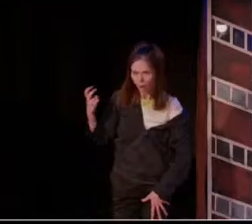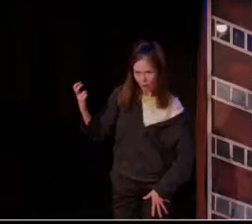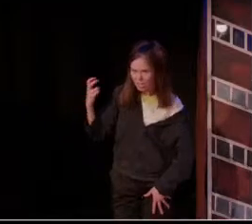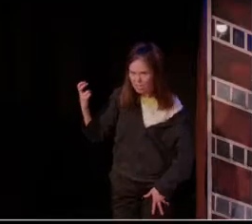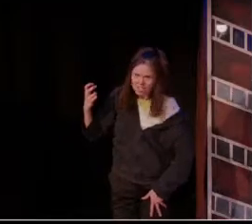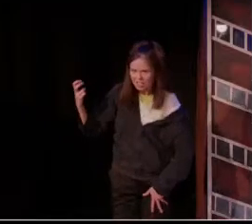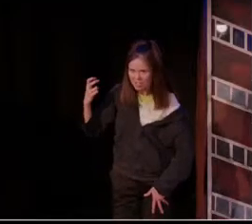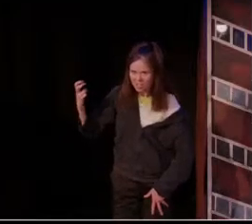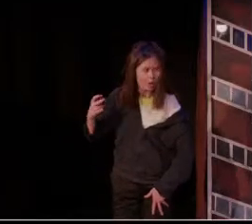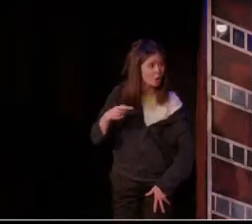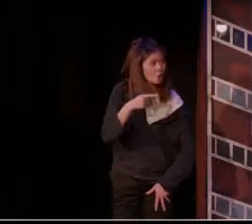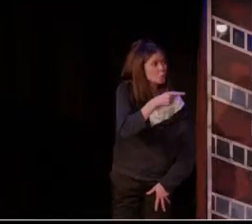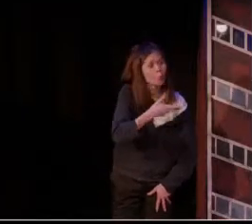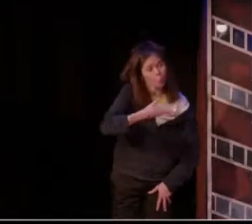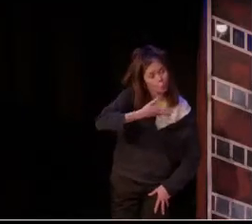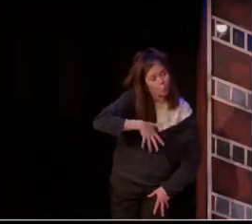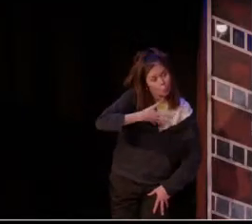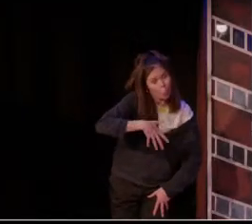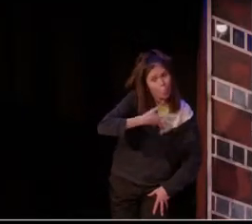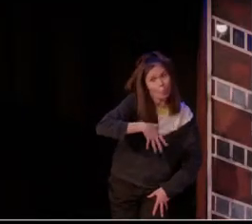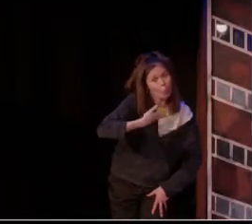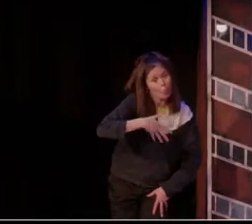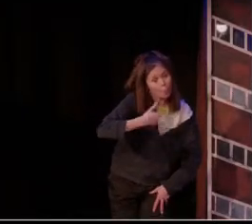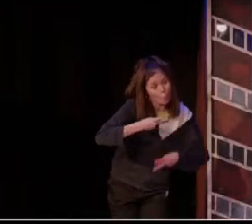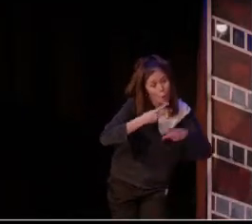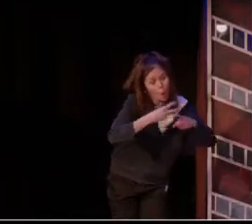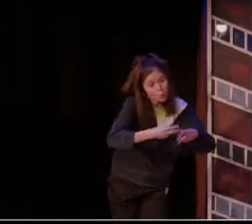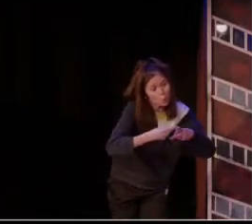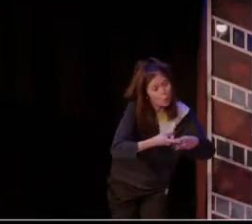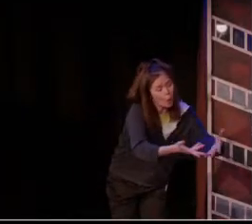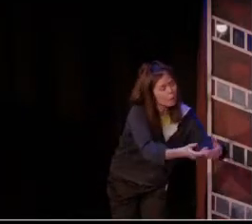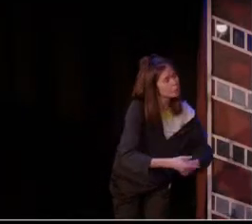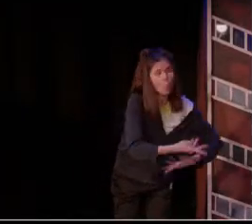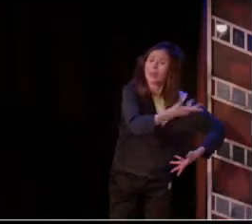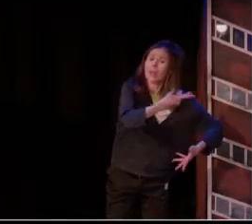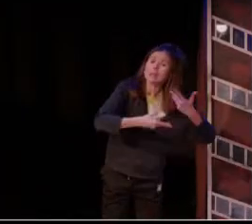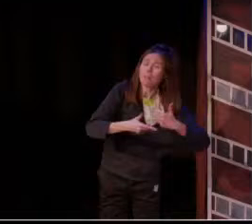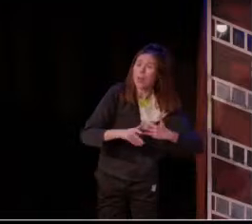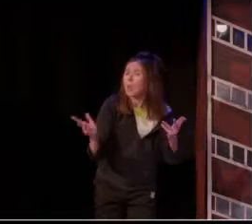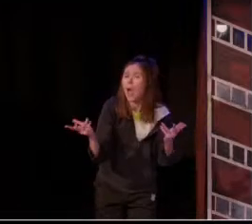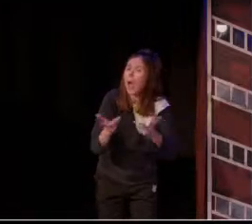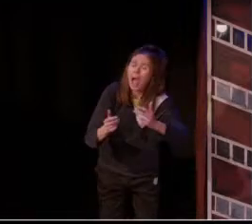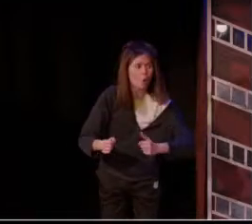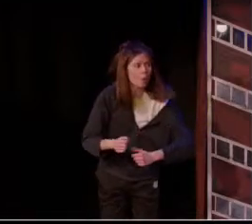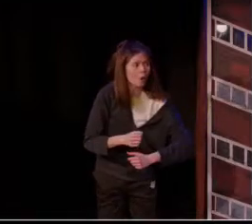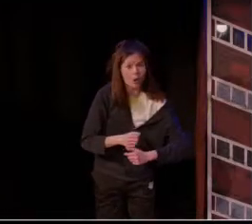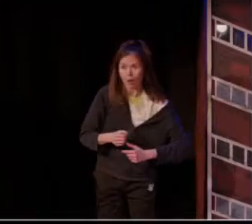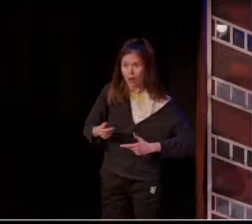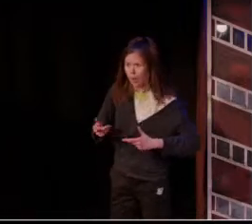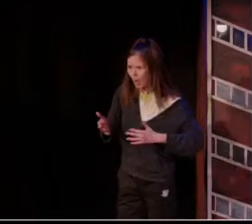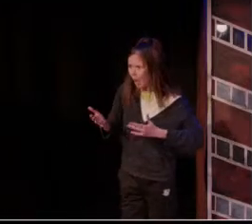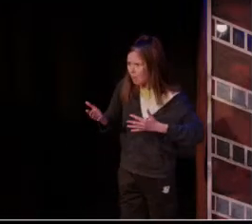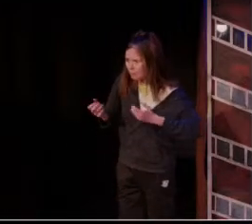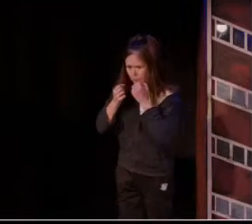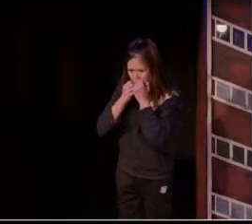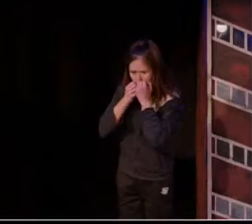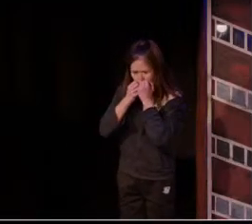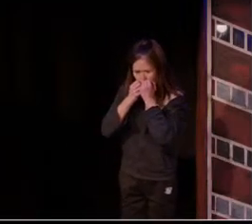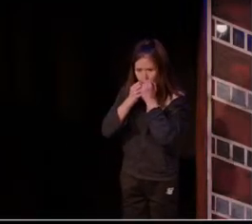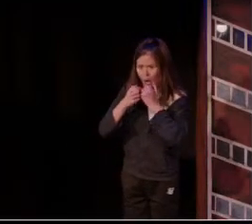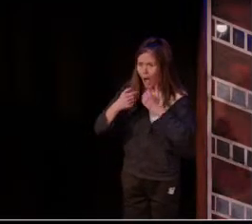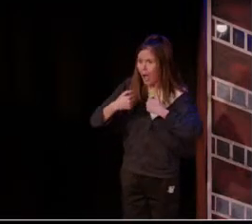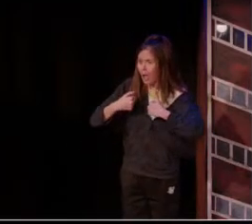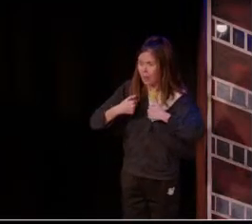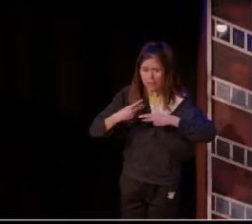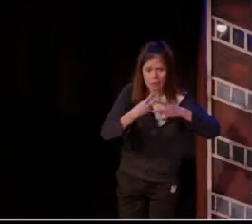this bastard's life, what would you do to save this brat's life? Well, anything that my